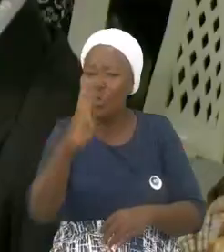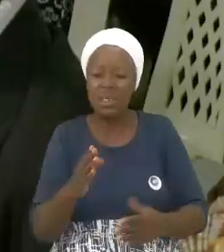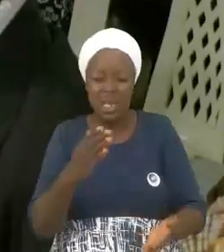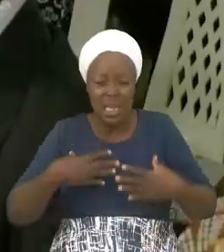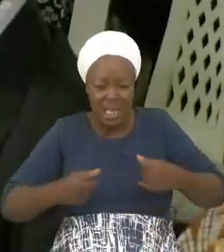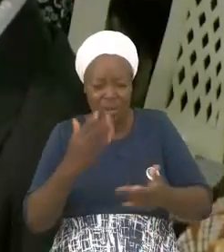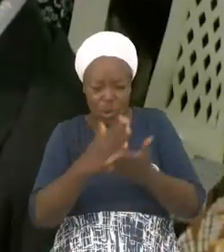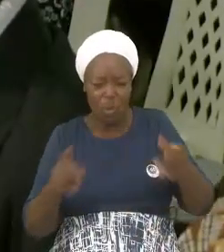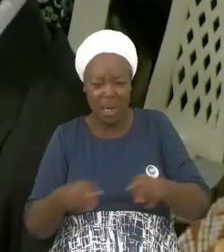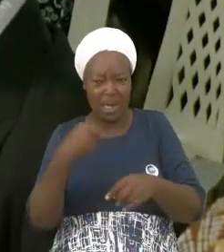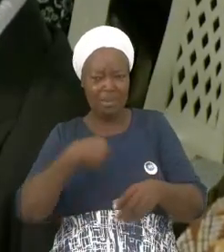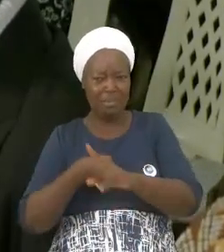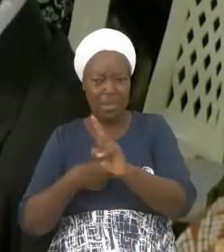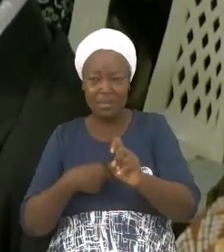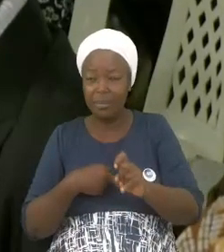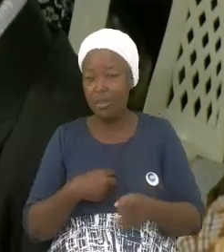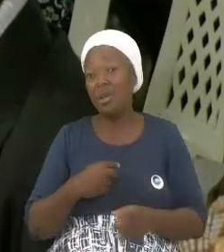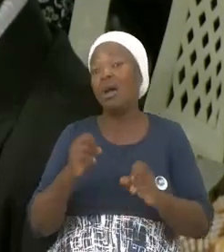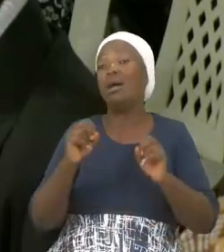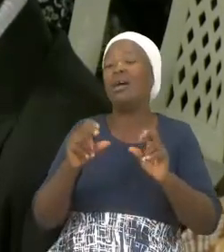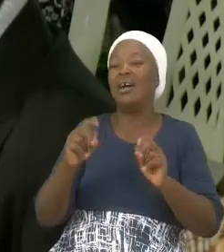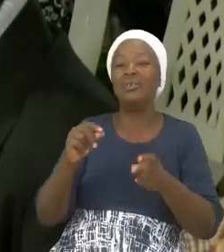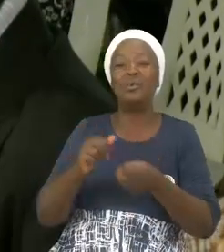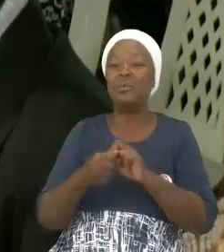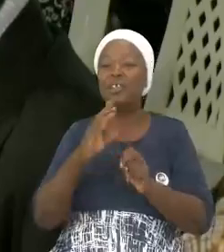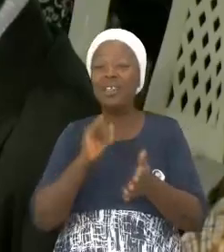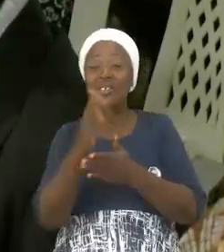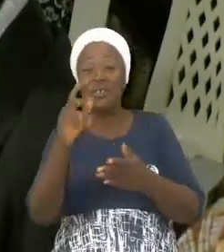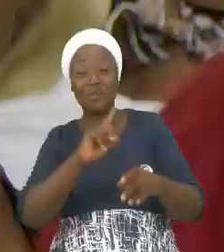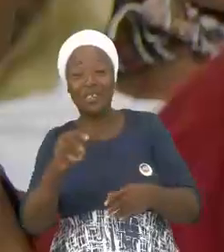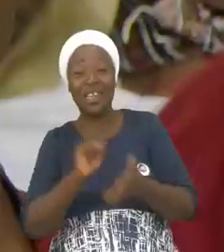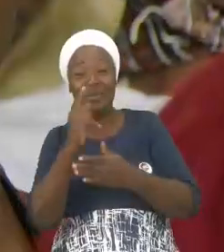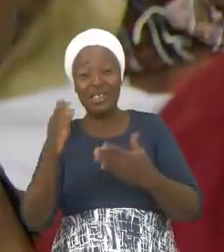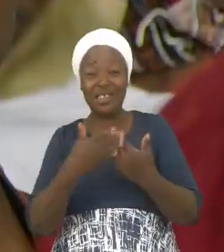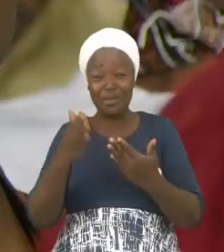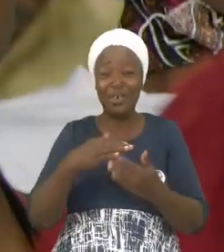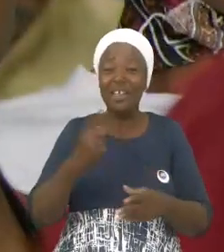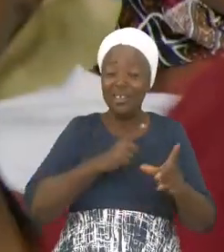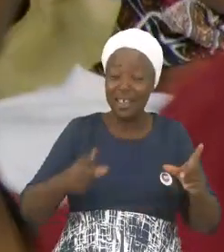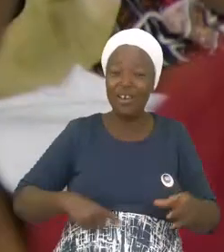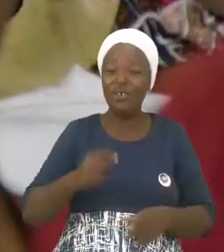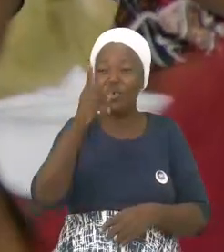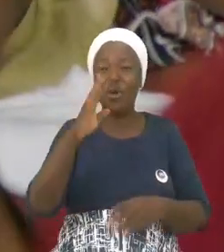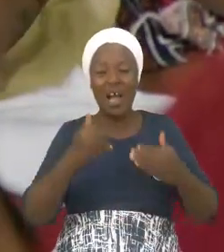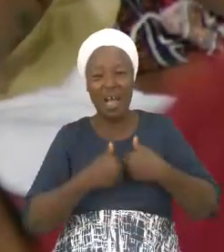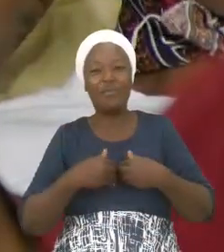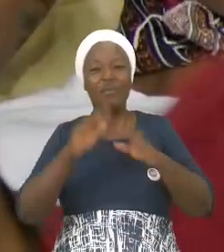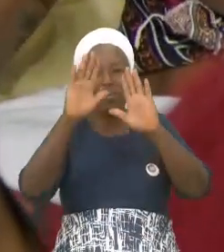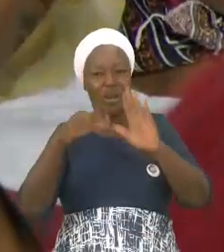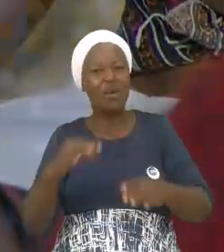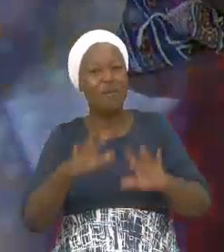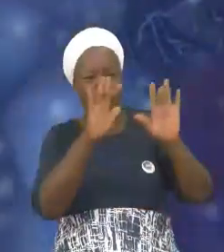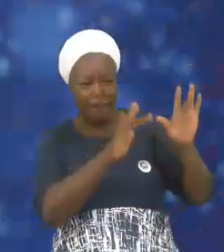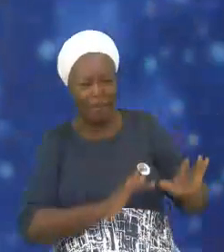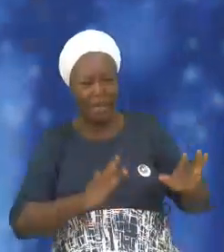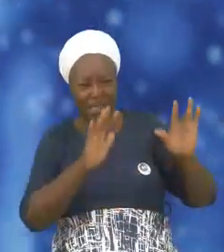Oh, I said, that's your question. That one is simple. Because God has miracles of mercy. That even